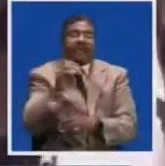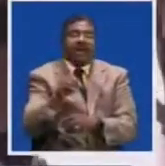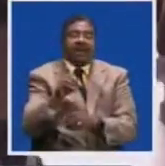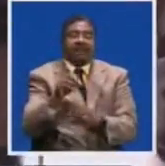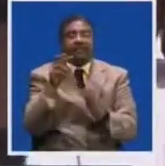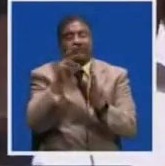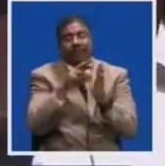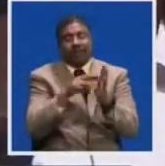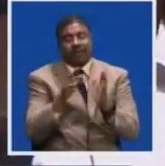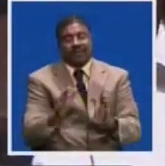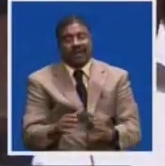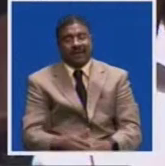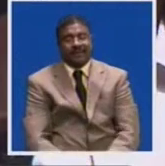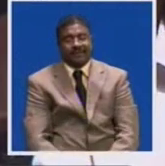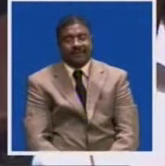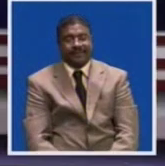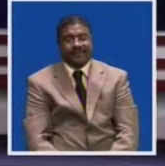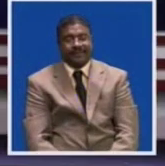Livingstone.